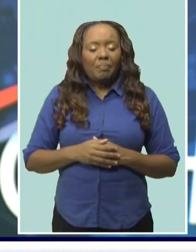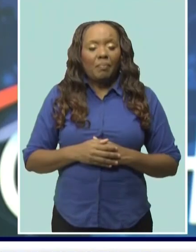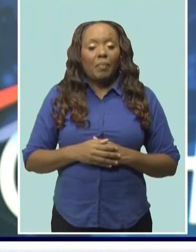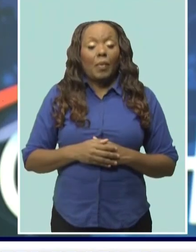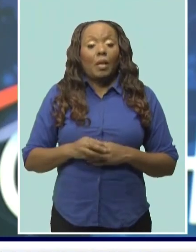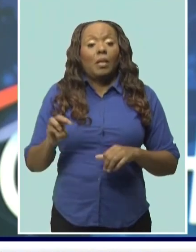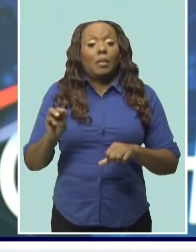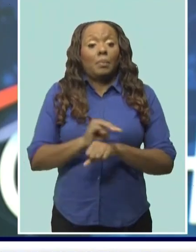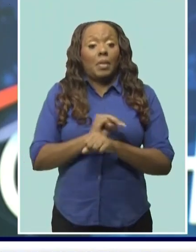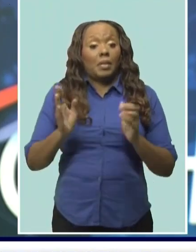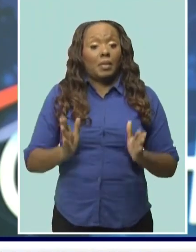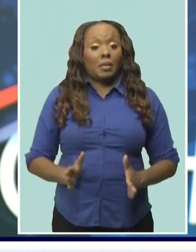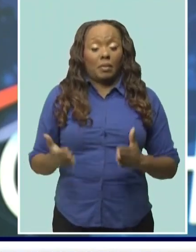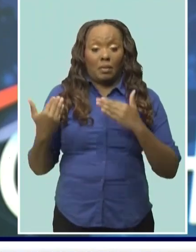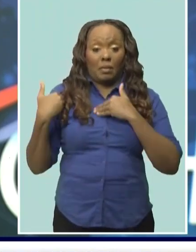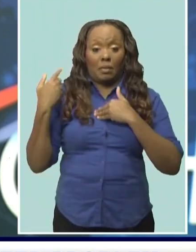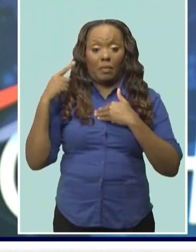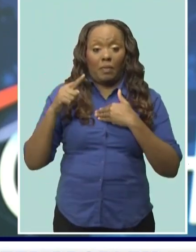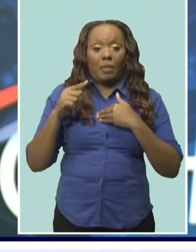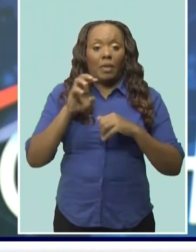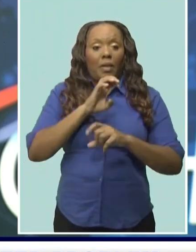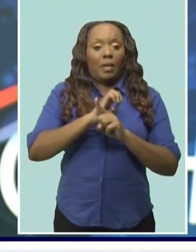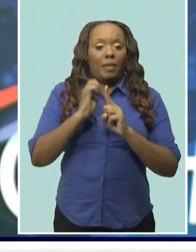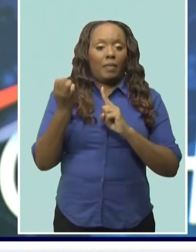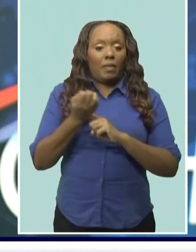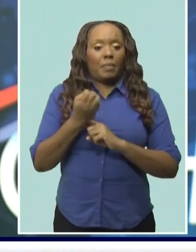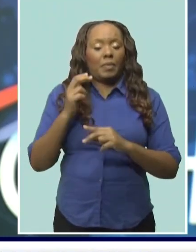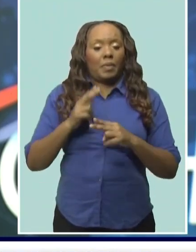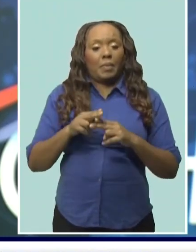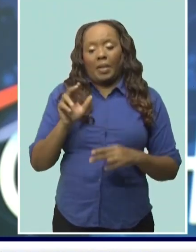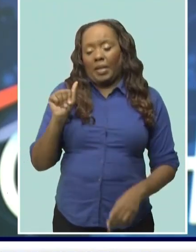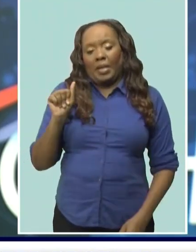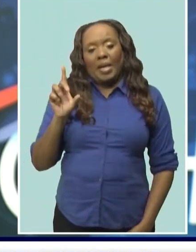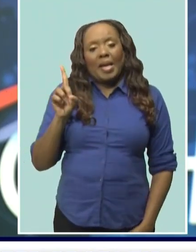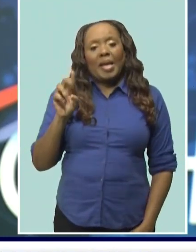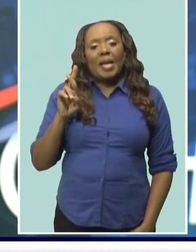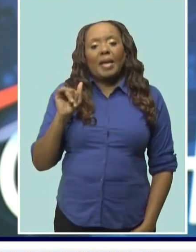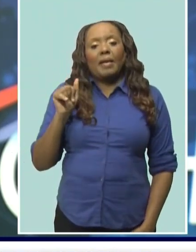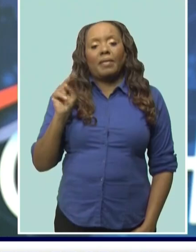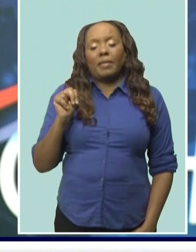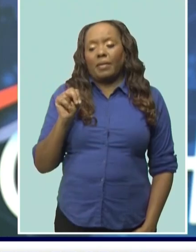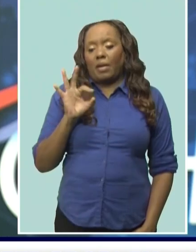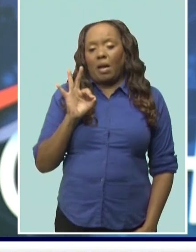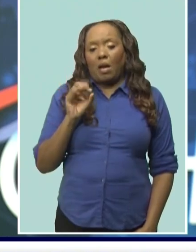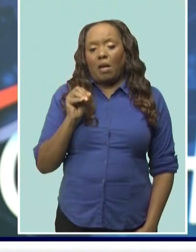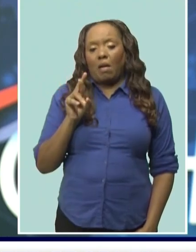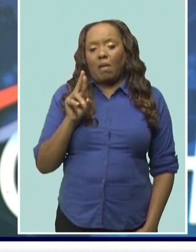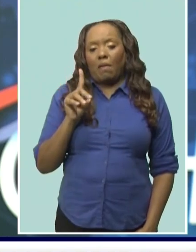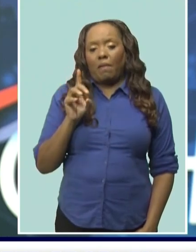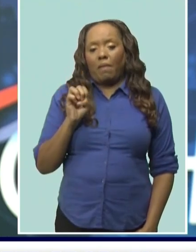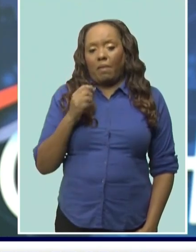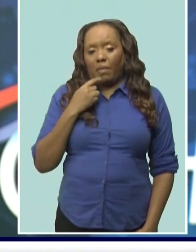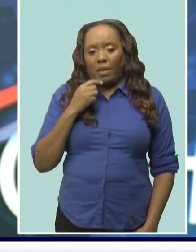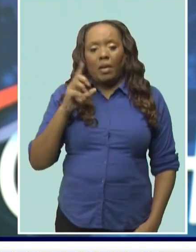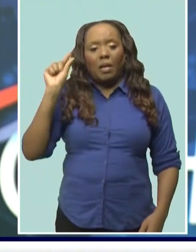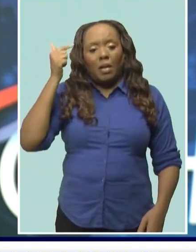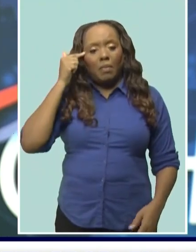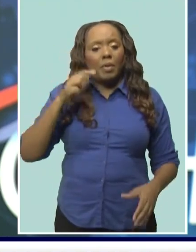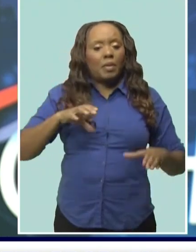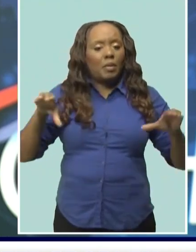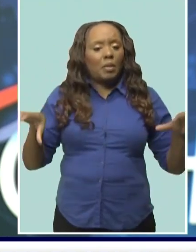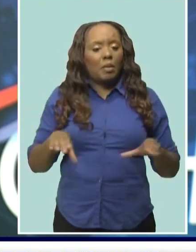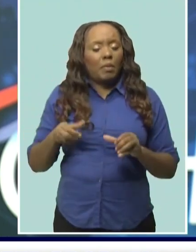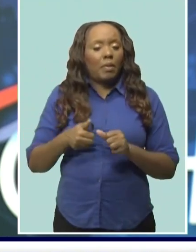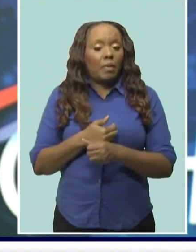Well, Minister of the Environment and National Beautification Adrian Ford has given the assurance that government is doing all to ensure the safe